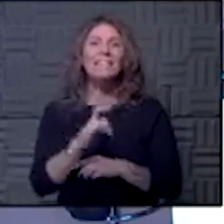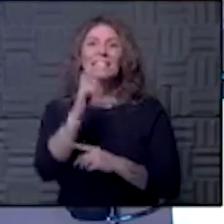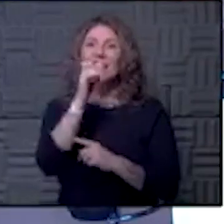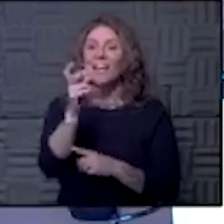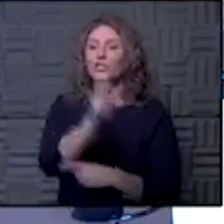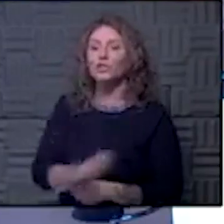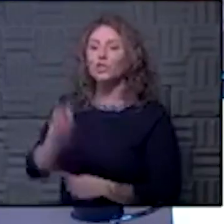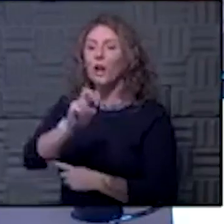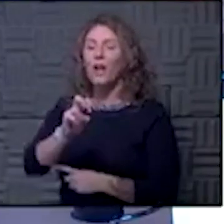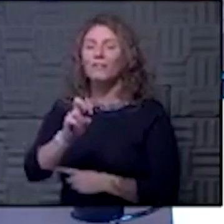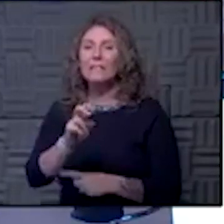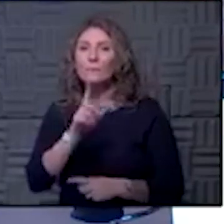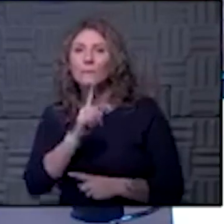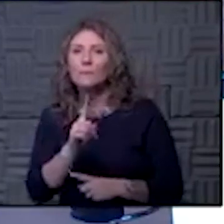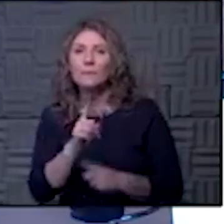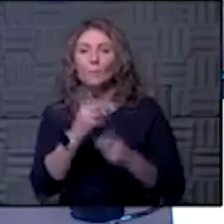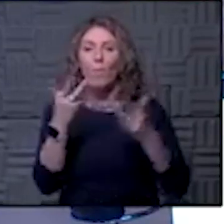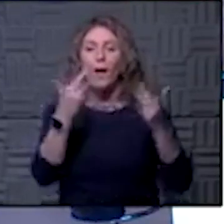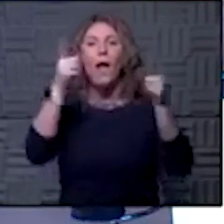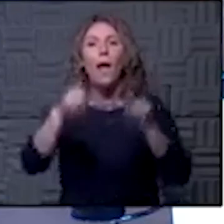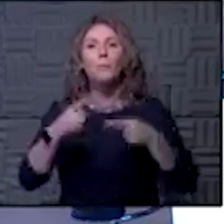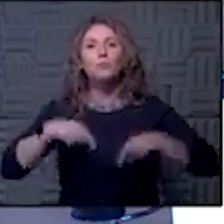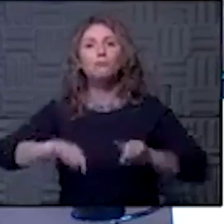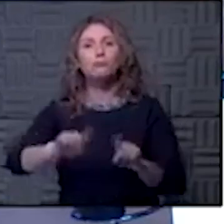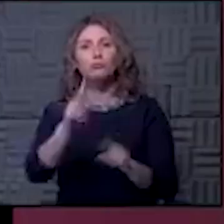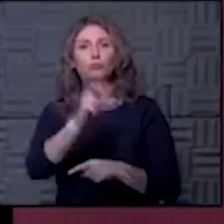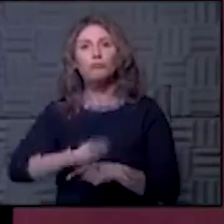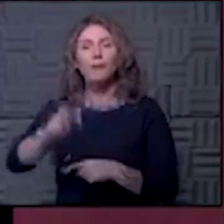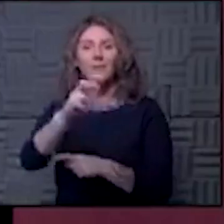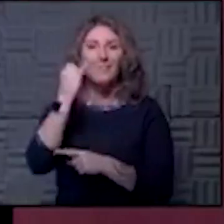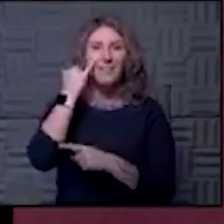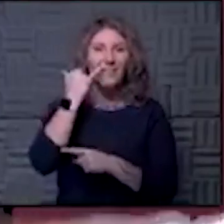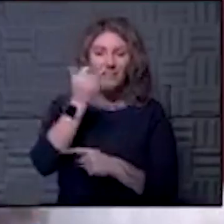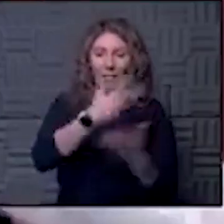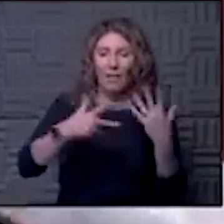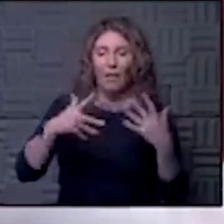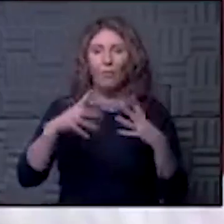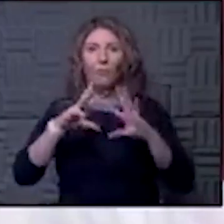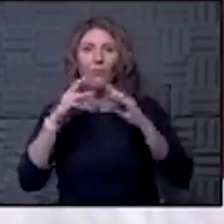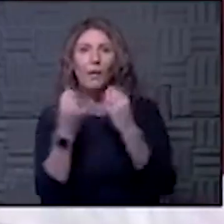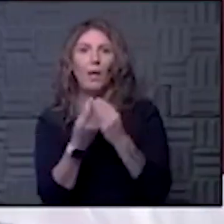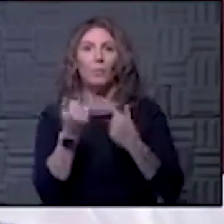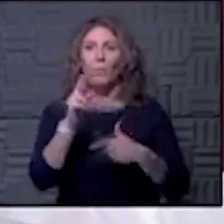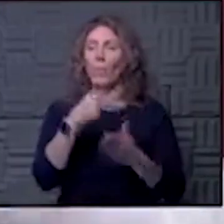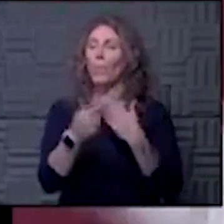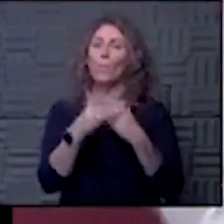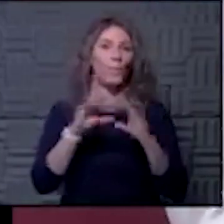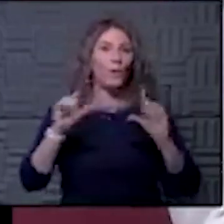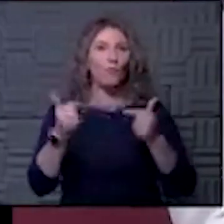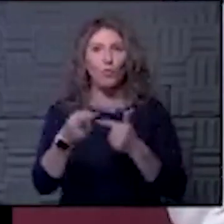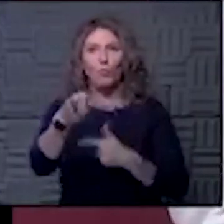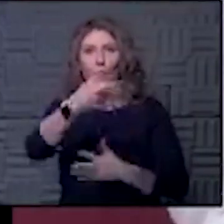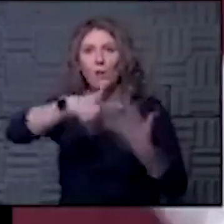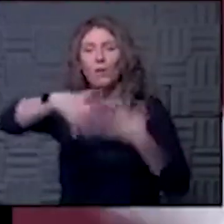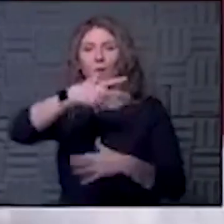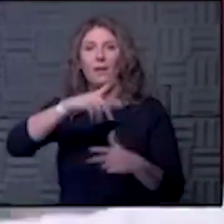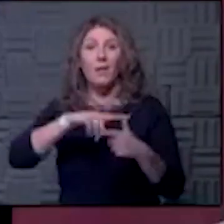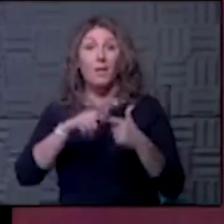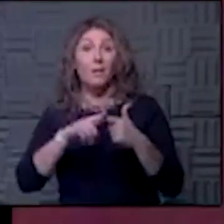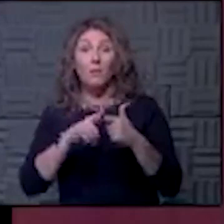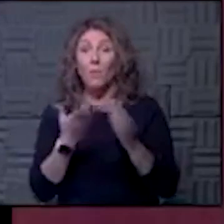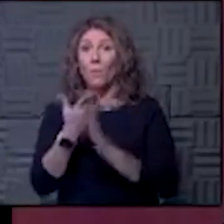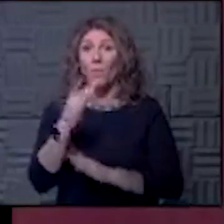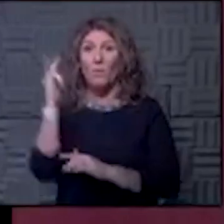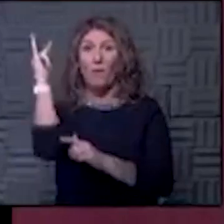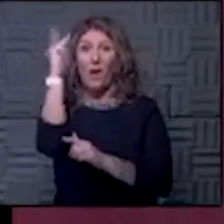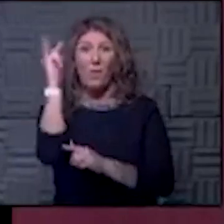per se. It's what happens when you're traveling, and if you're going to gather with your family or whoever, whatever group you may have gathered with. And then I think going through the airport,